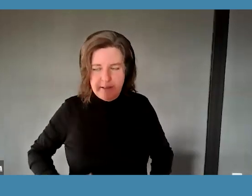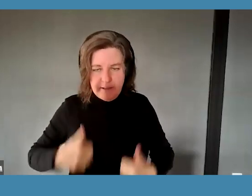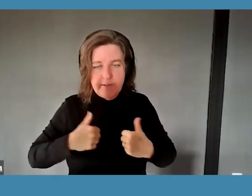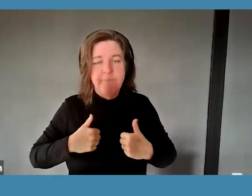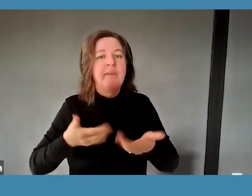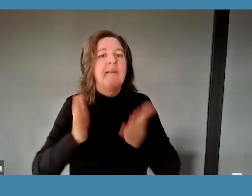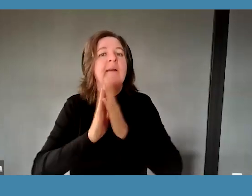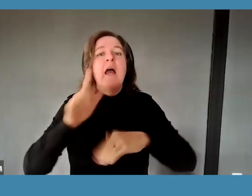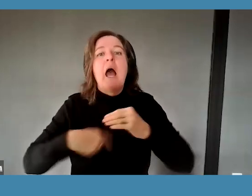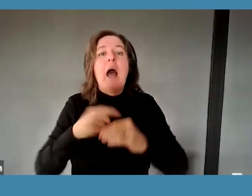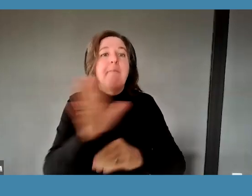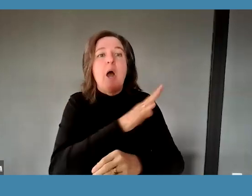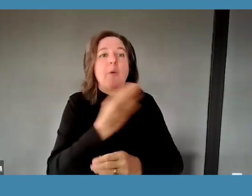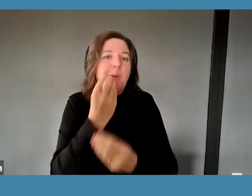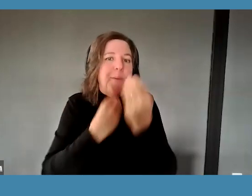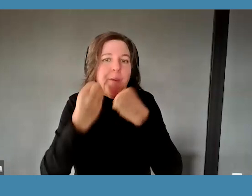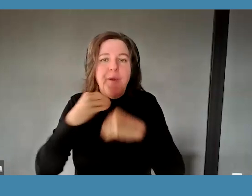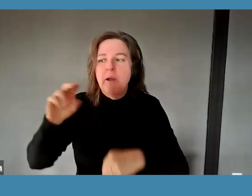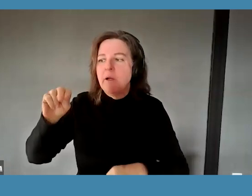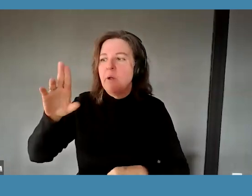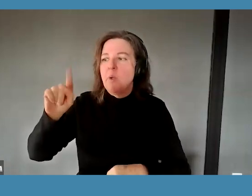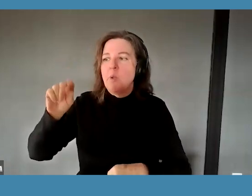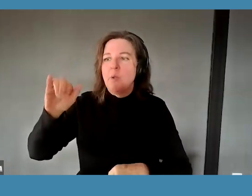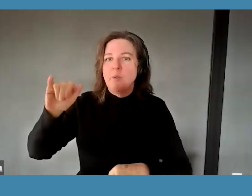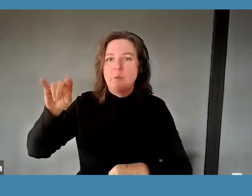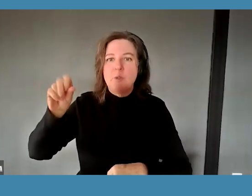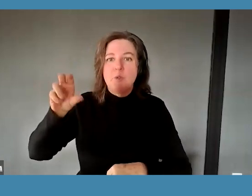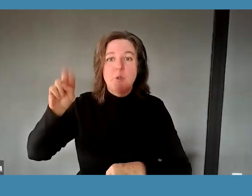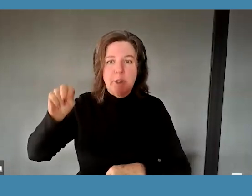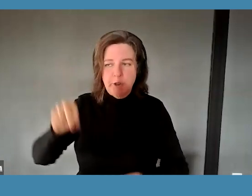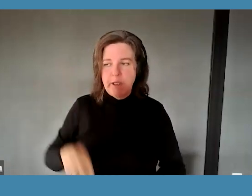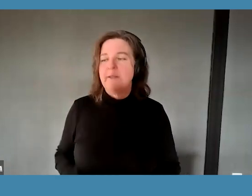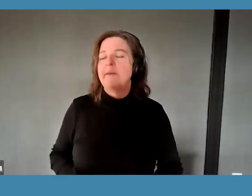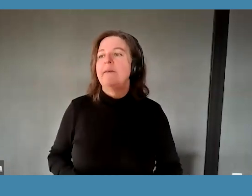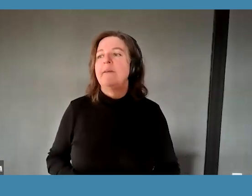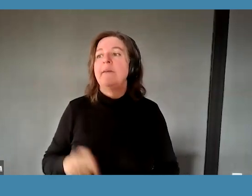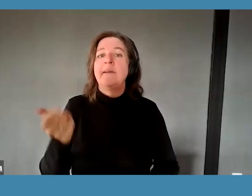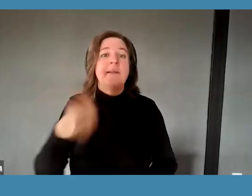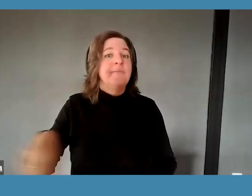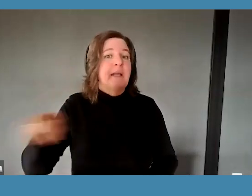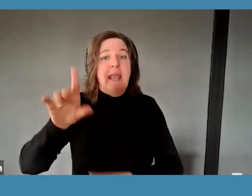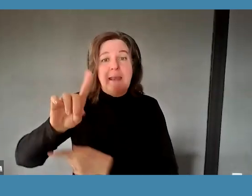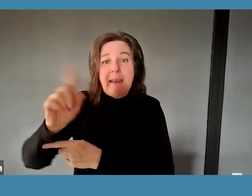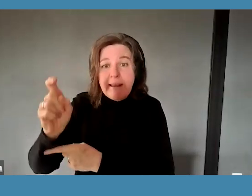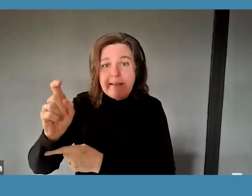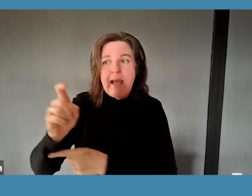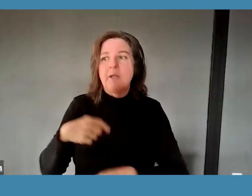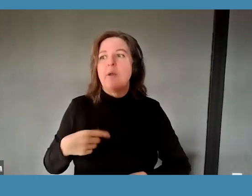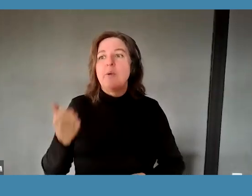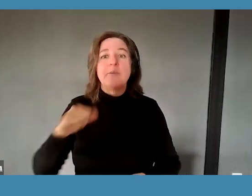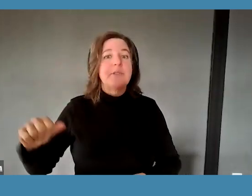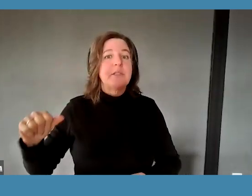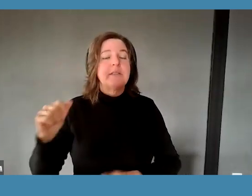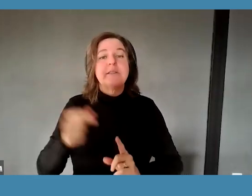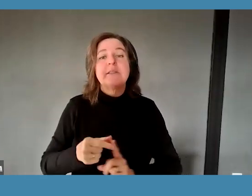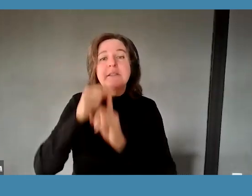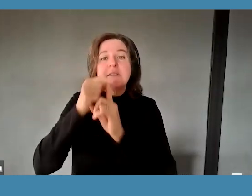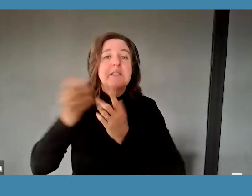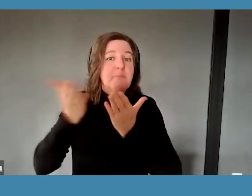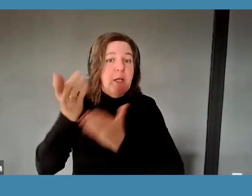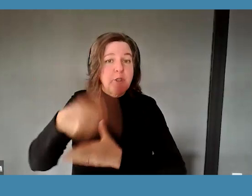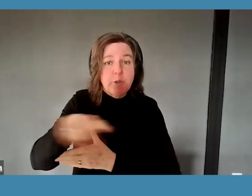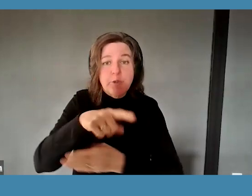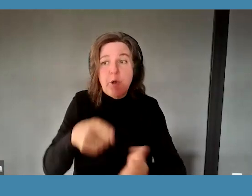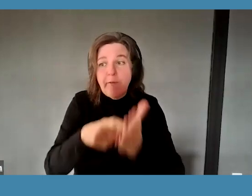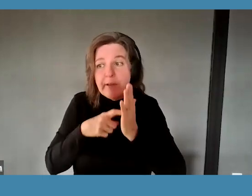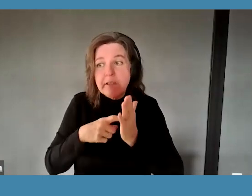Again, your any diagnoses you have, special services you require, what kind of medications you take, and what schedule